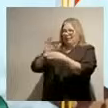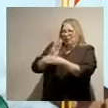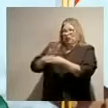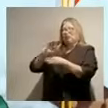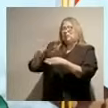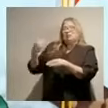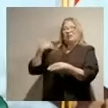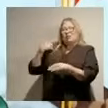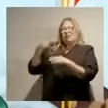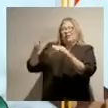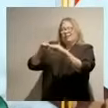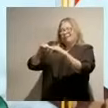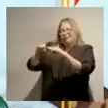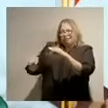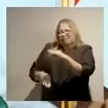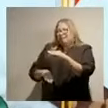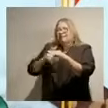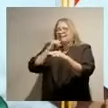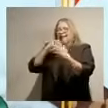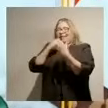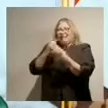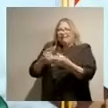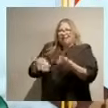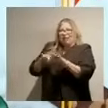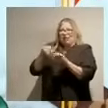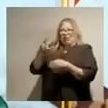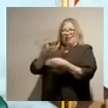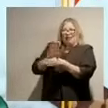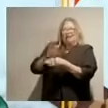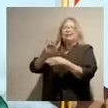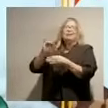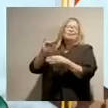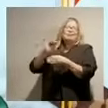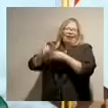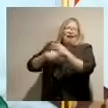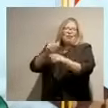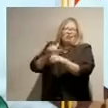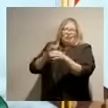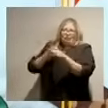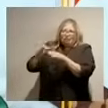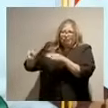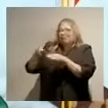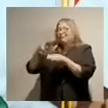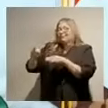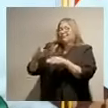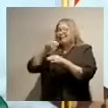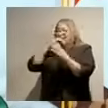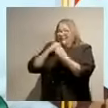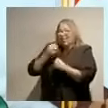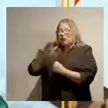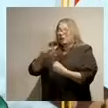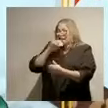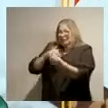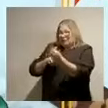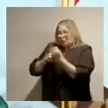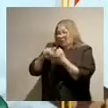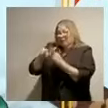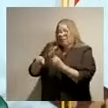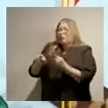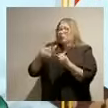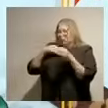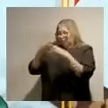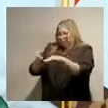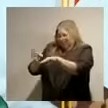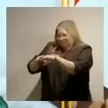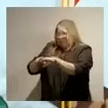disproportionately undervalued and under supported. But at this moment, I'm not promoting any